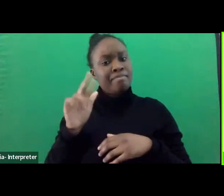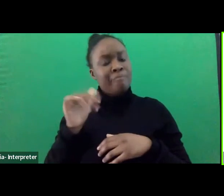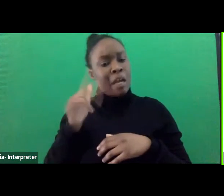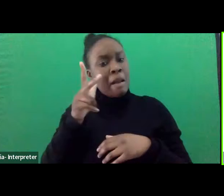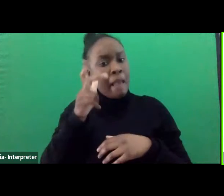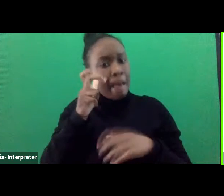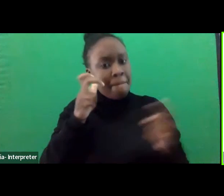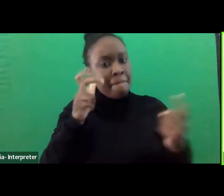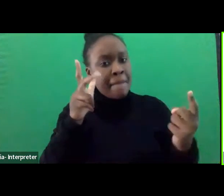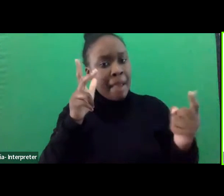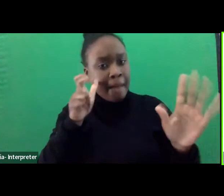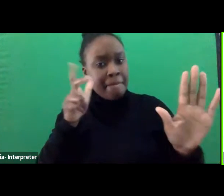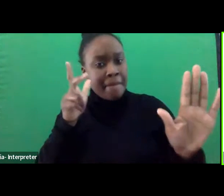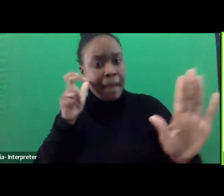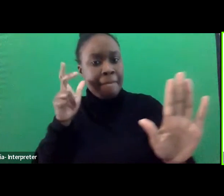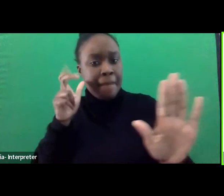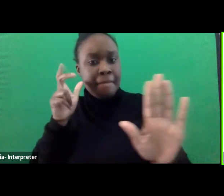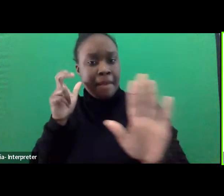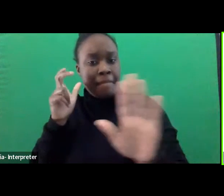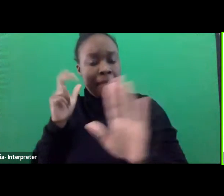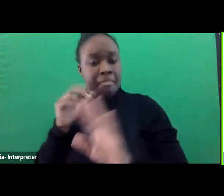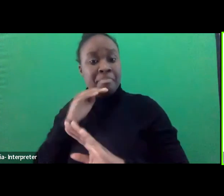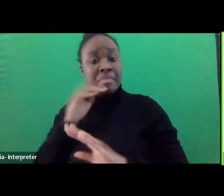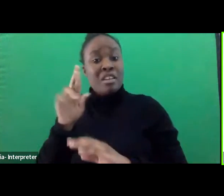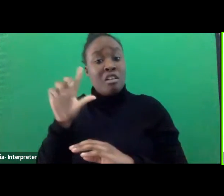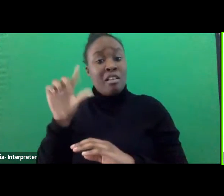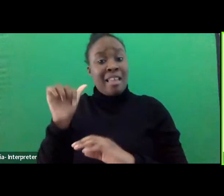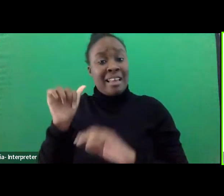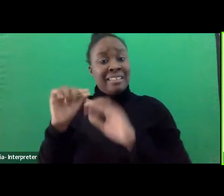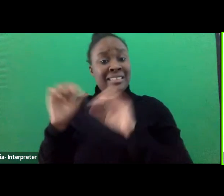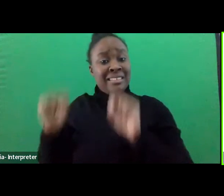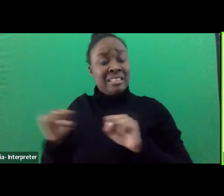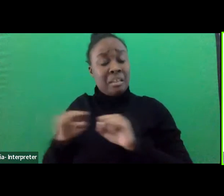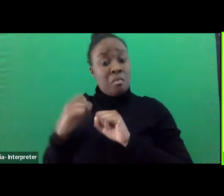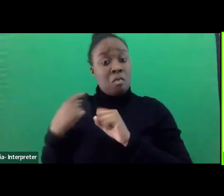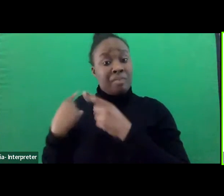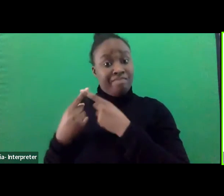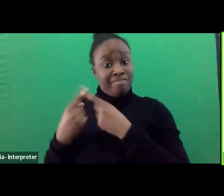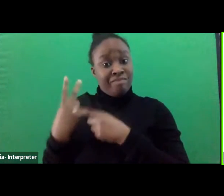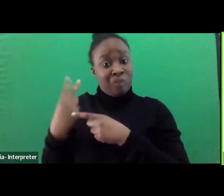of the system has been ongoing since 2020 and will continue.